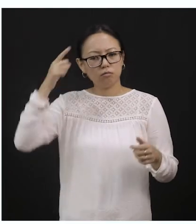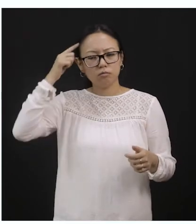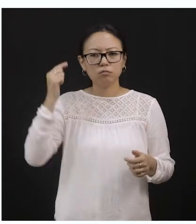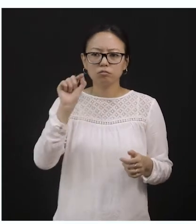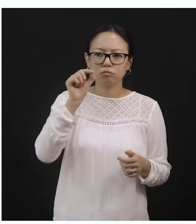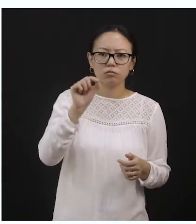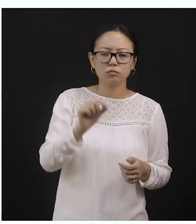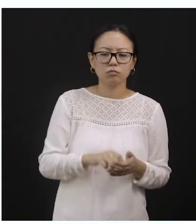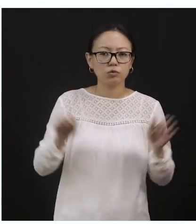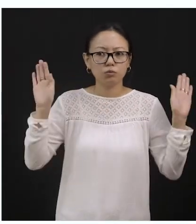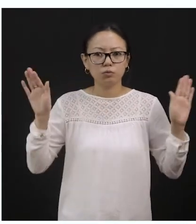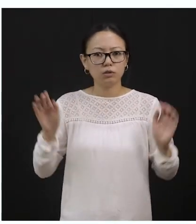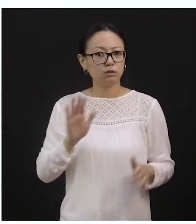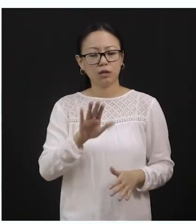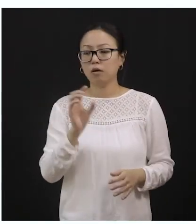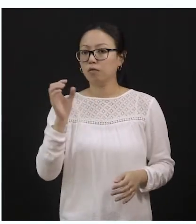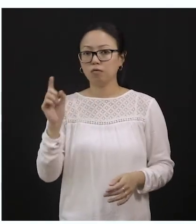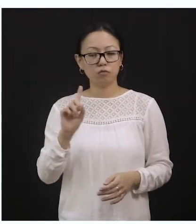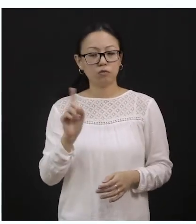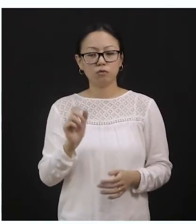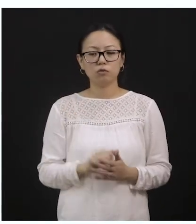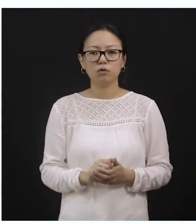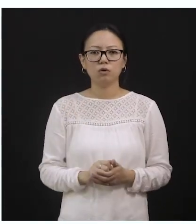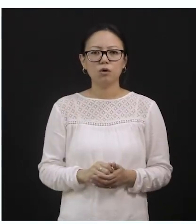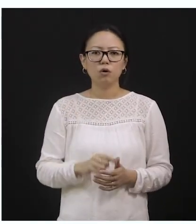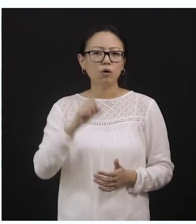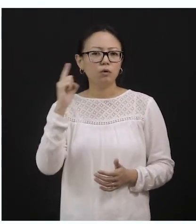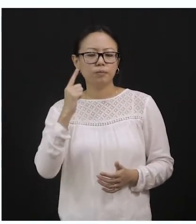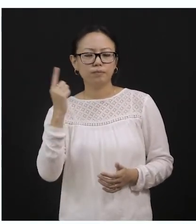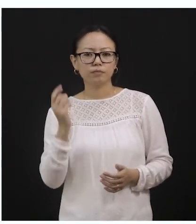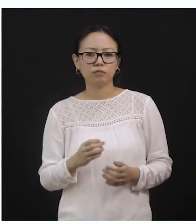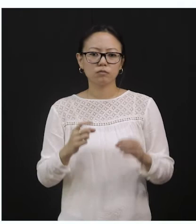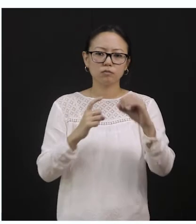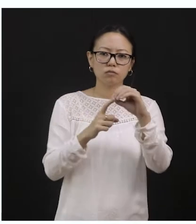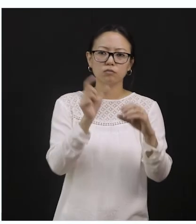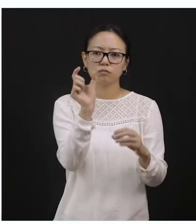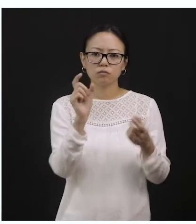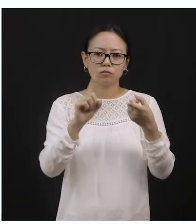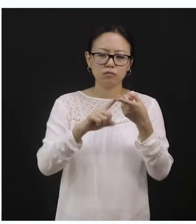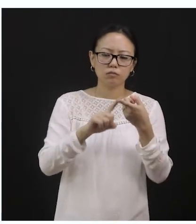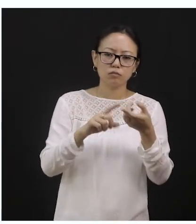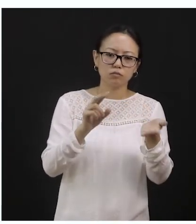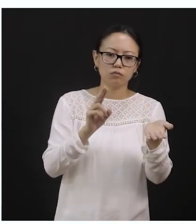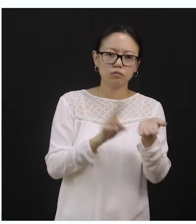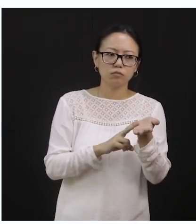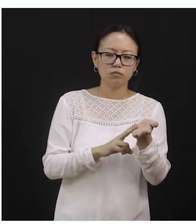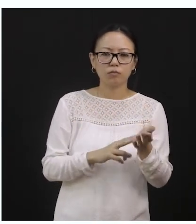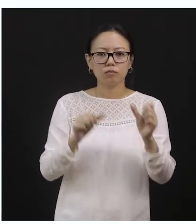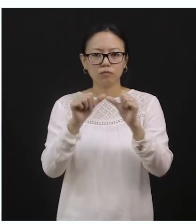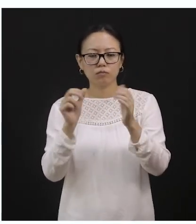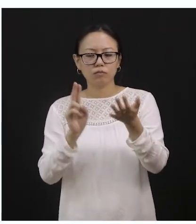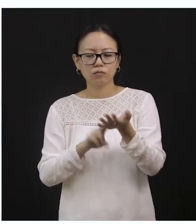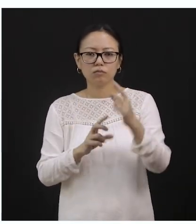right? And this queen ant, they used to lay eggs. And as I've already mentioned to you all, they used to have